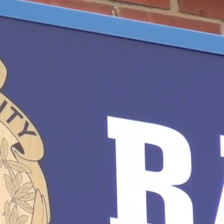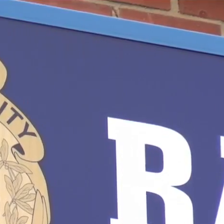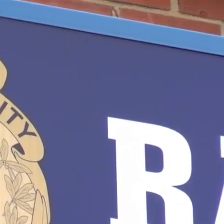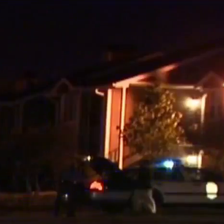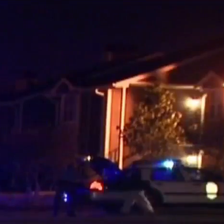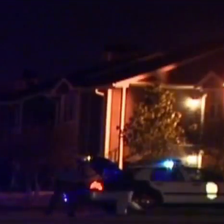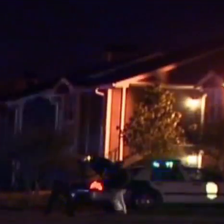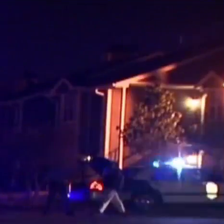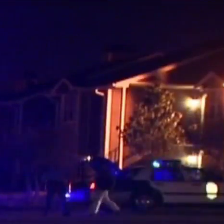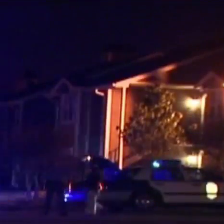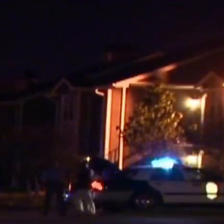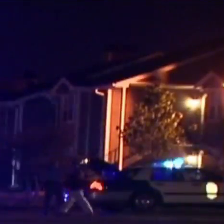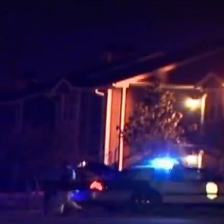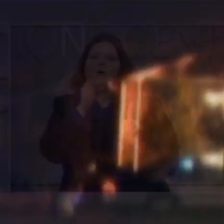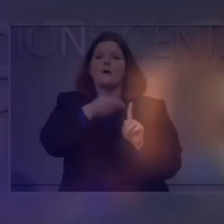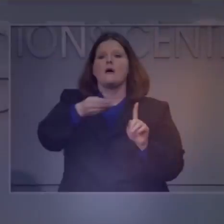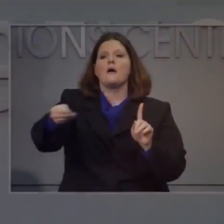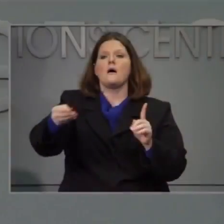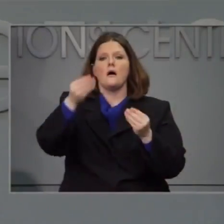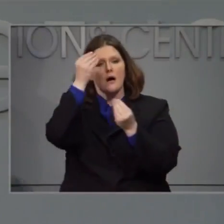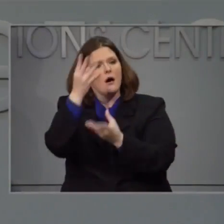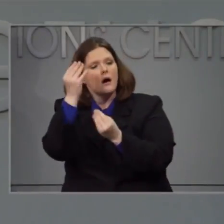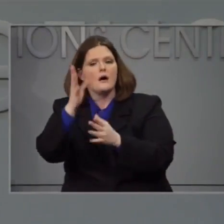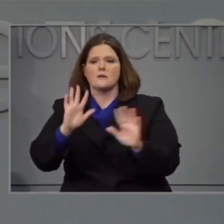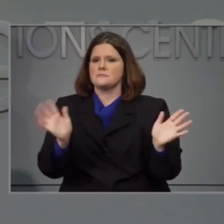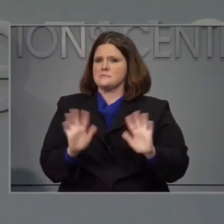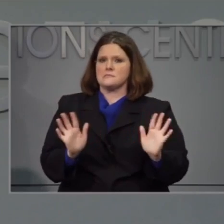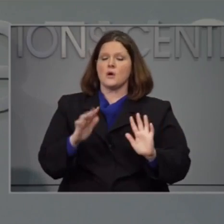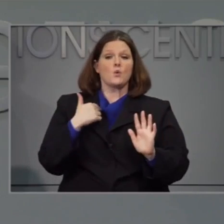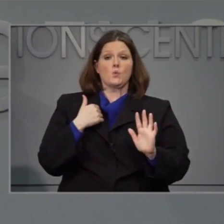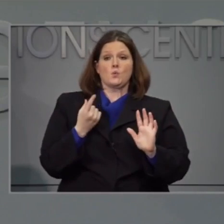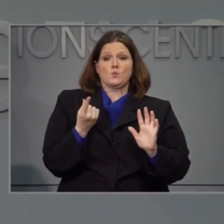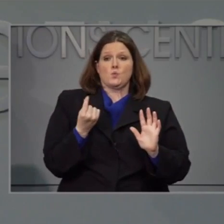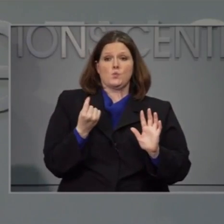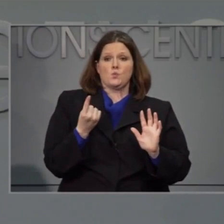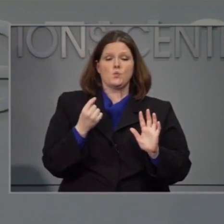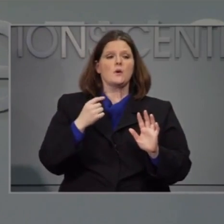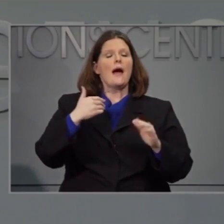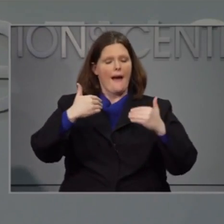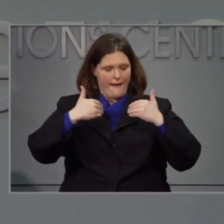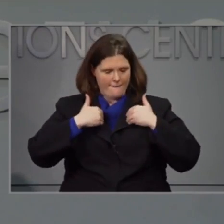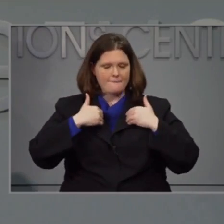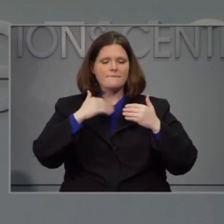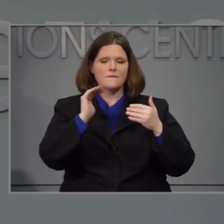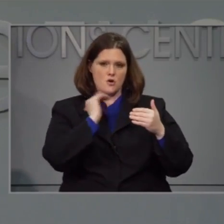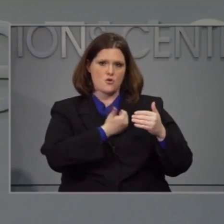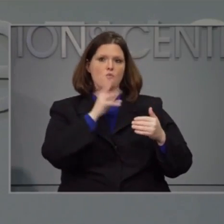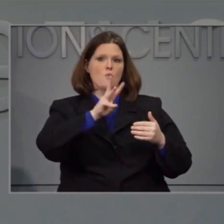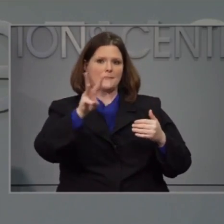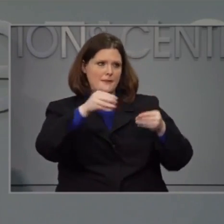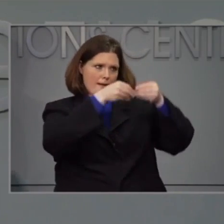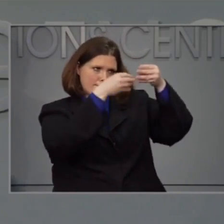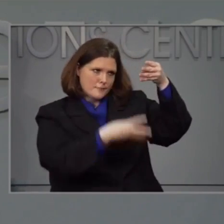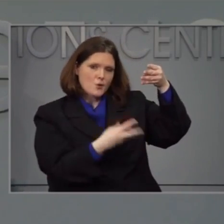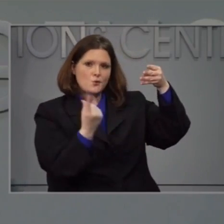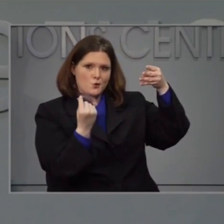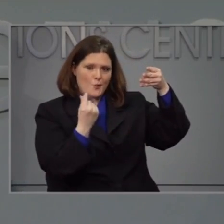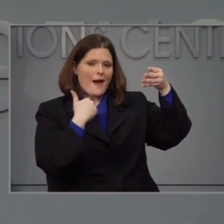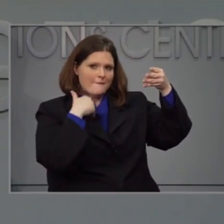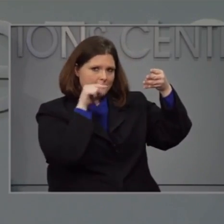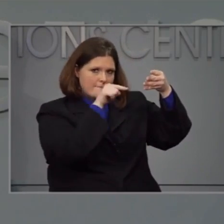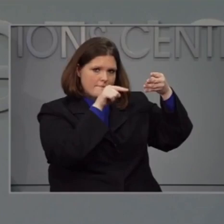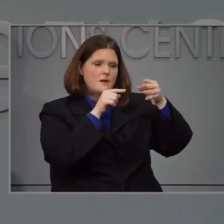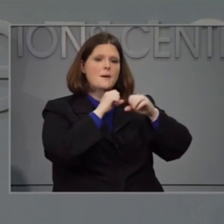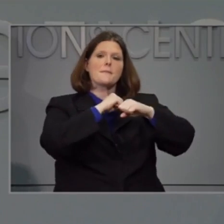individual's status. What we're asking employers to do, and there is guidance on our website about this, is how to make sure that